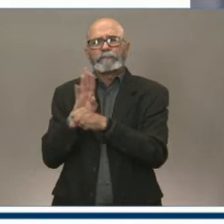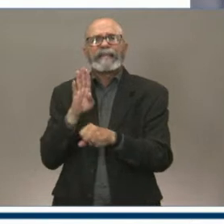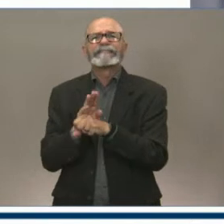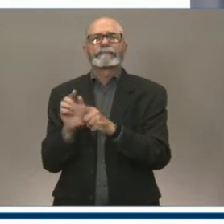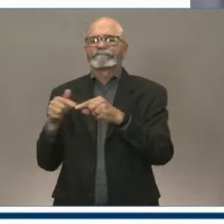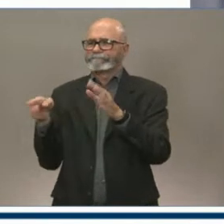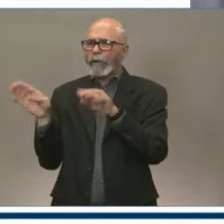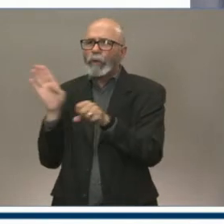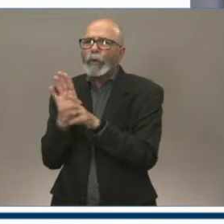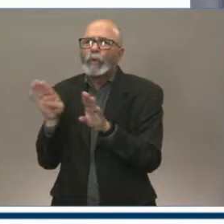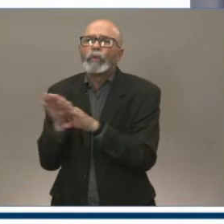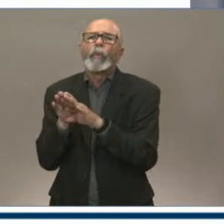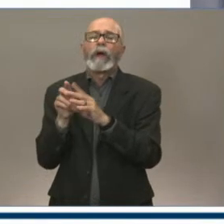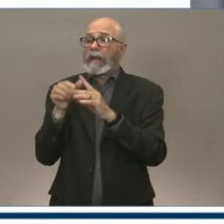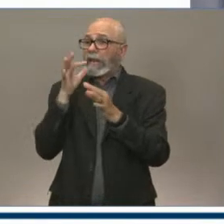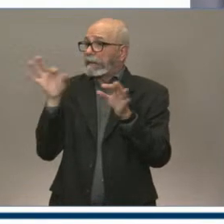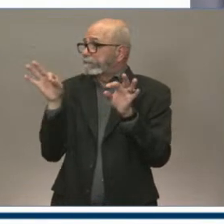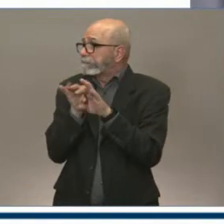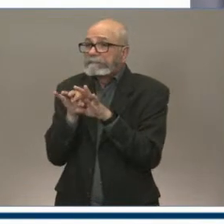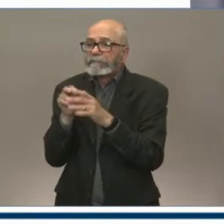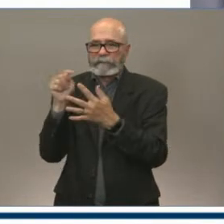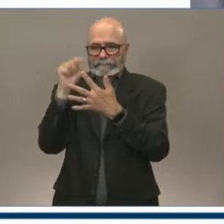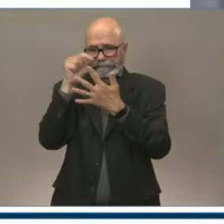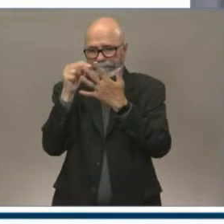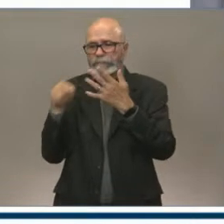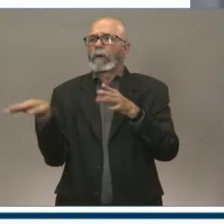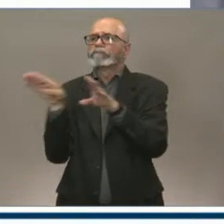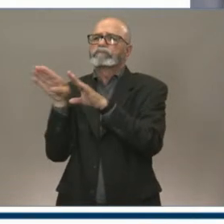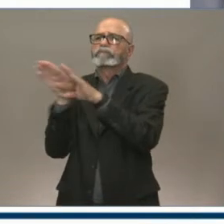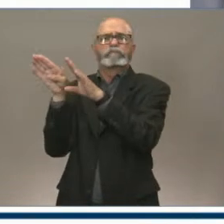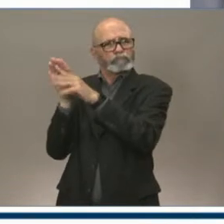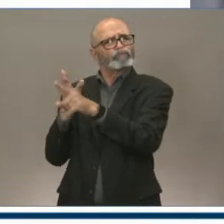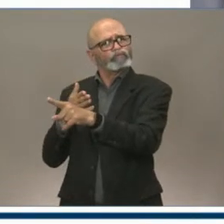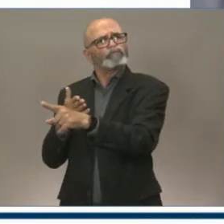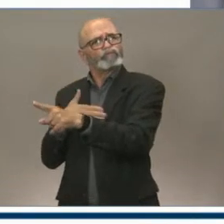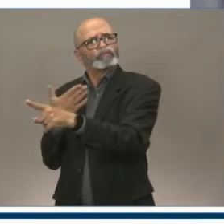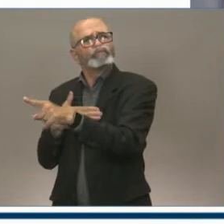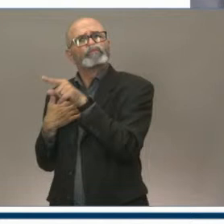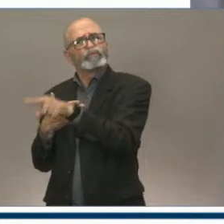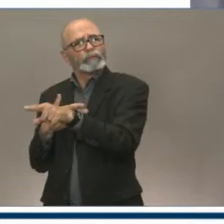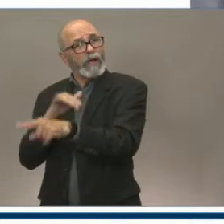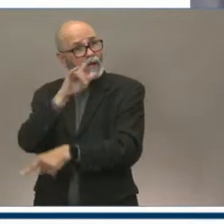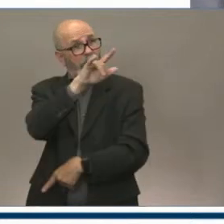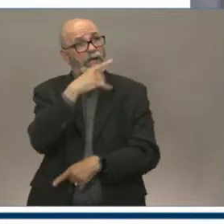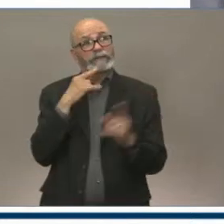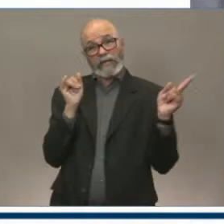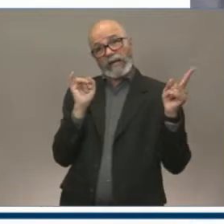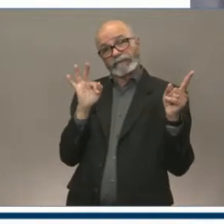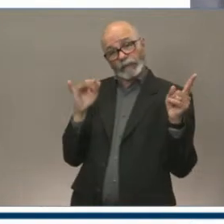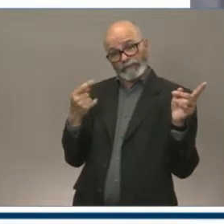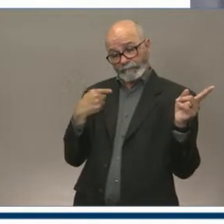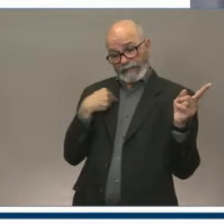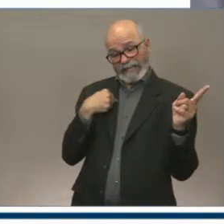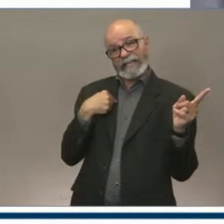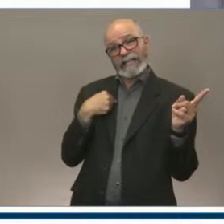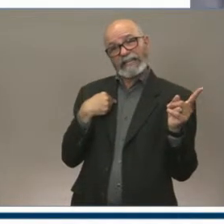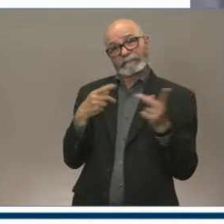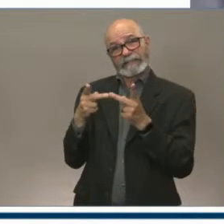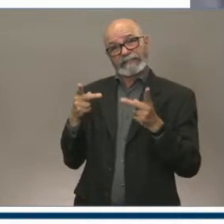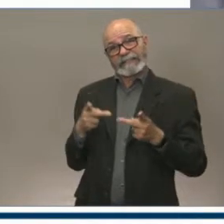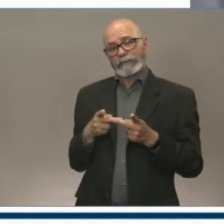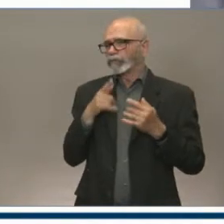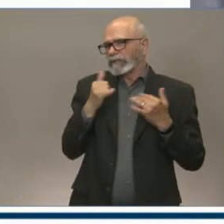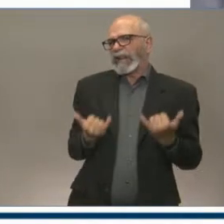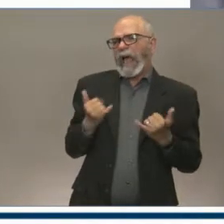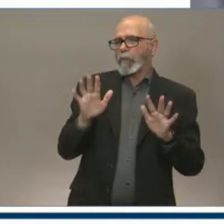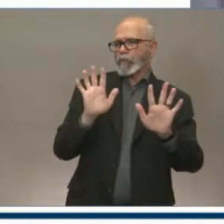down. But as I said in the past, we won't hesitate to use any measure required, but at this point it wasn't deemed necessary.